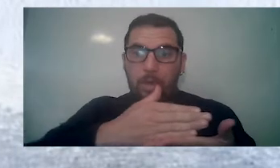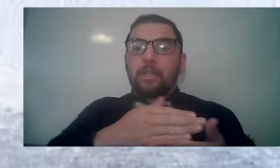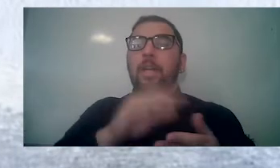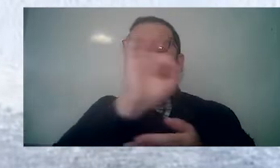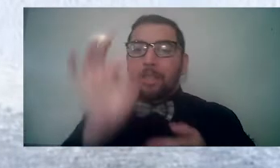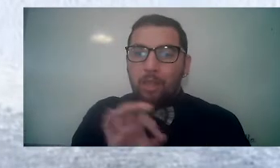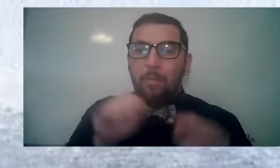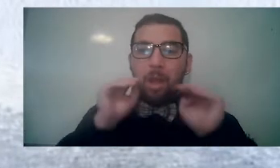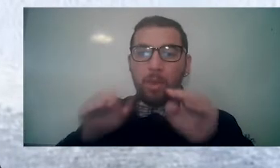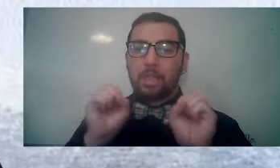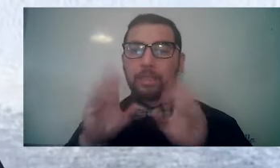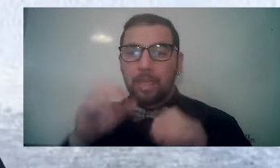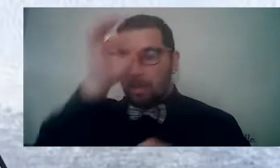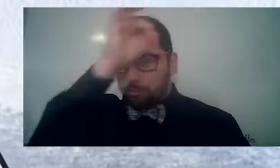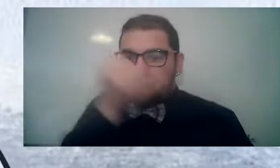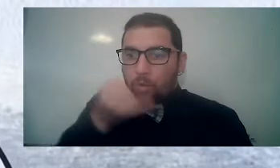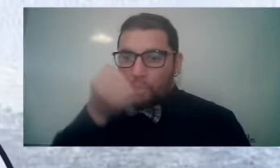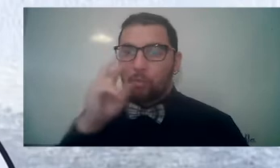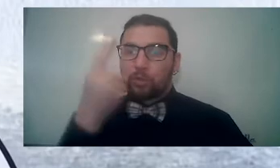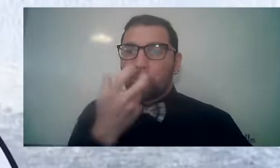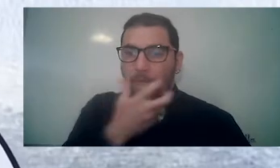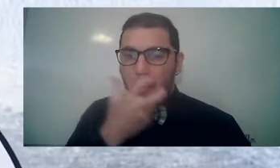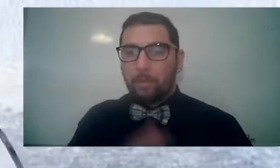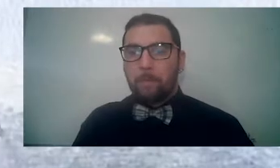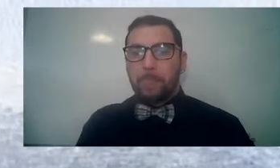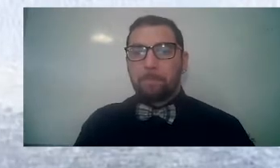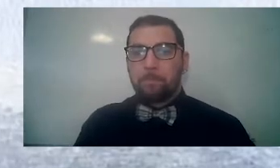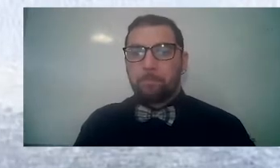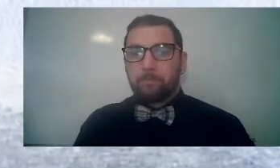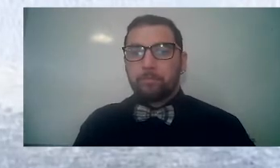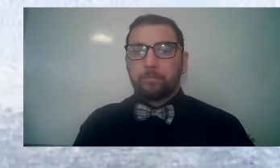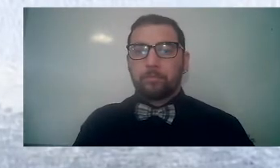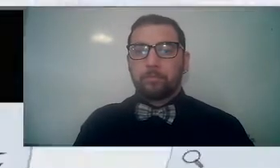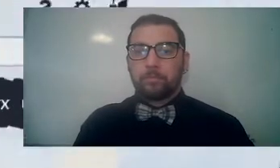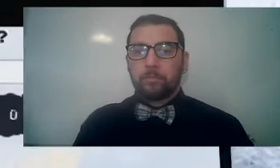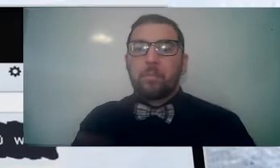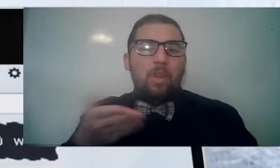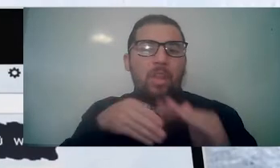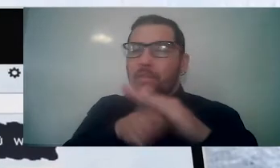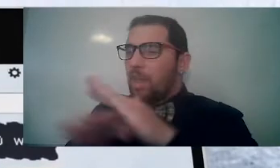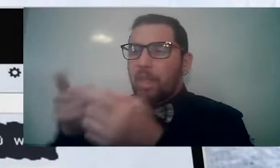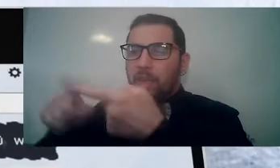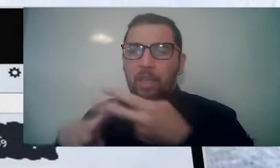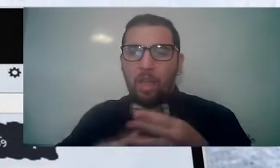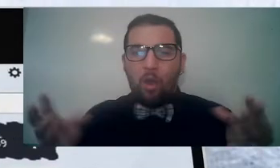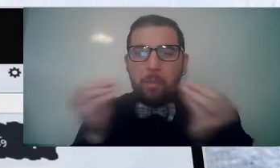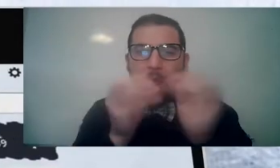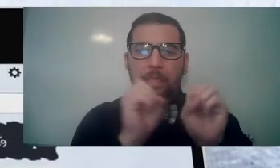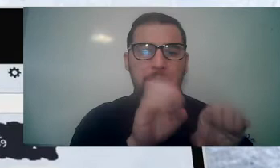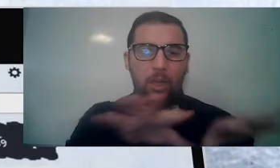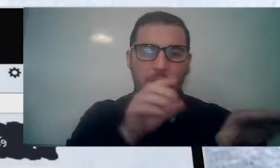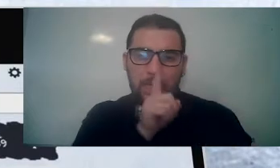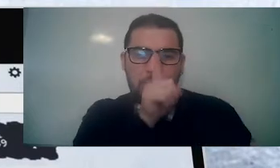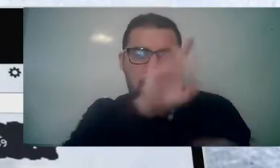meo seumangei tañike lua fel takimel tunyal ti mapuzungun. Filke kasaomu ke luta pumyei kuifike